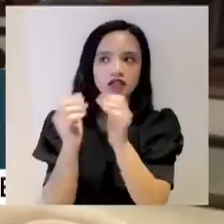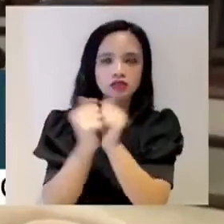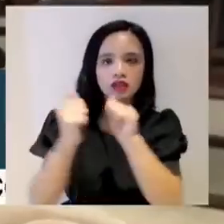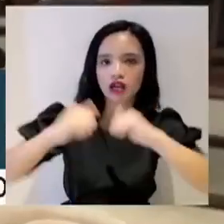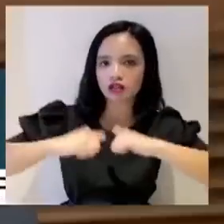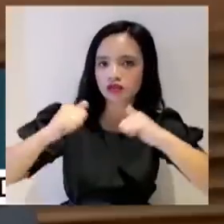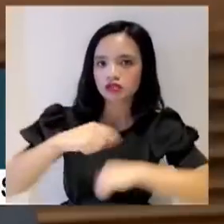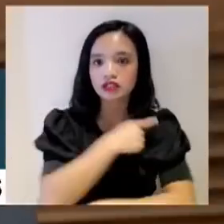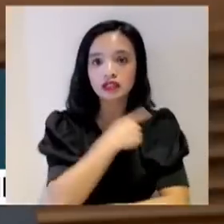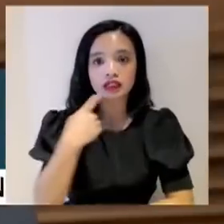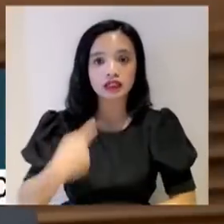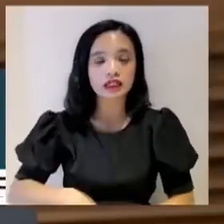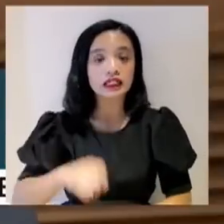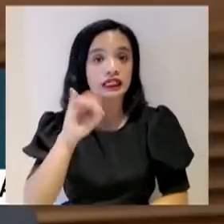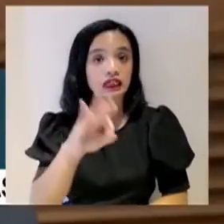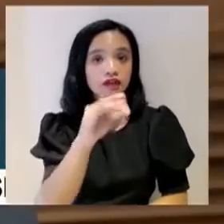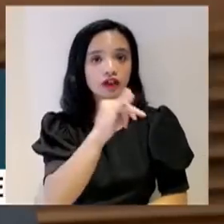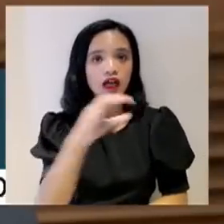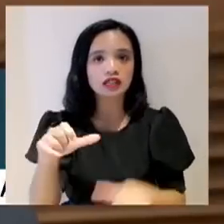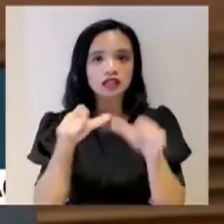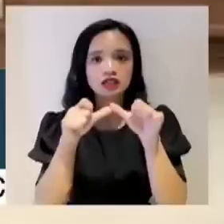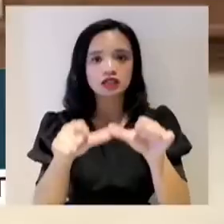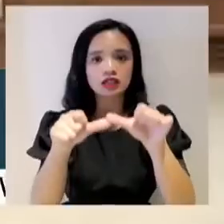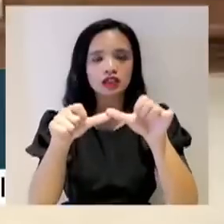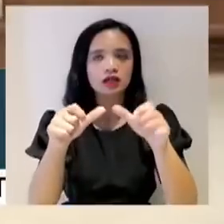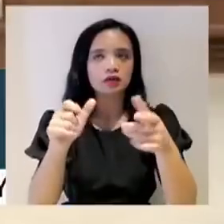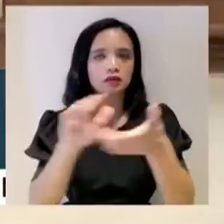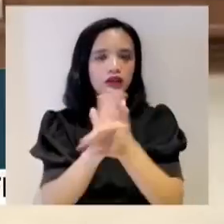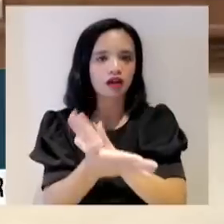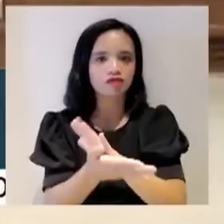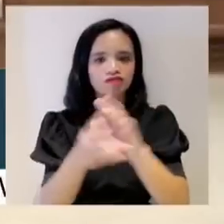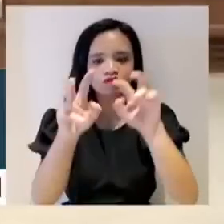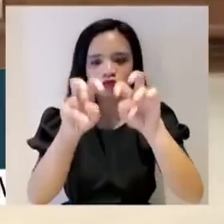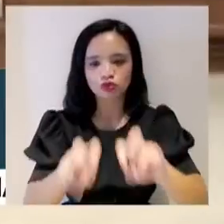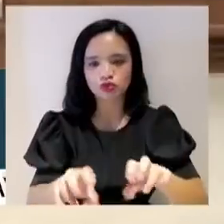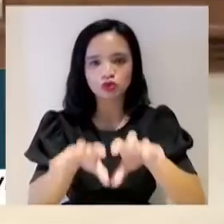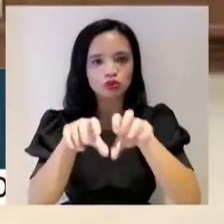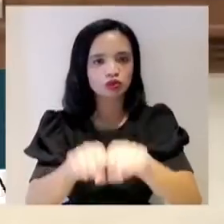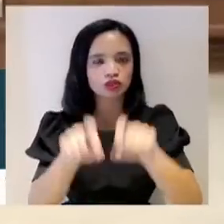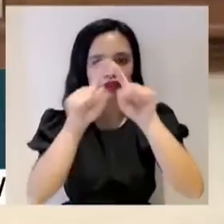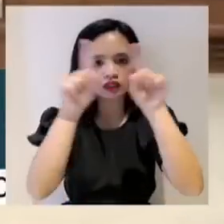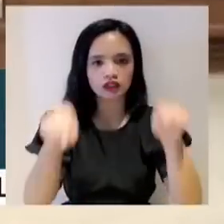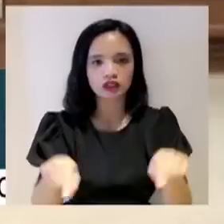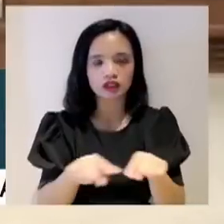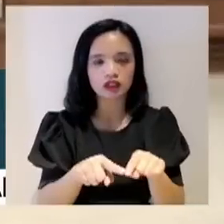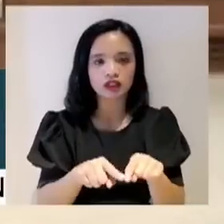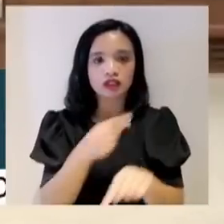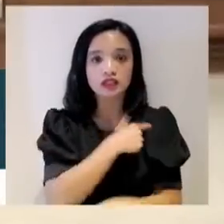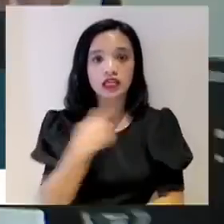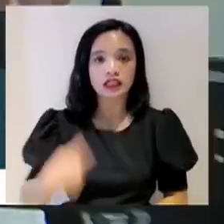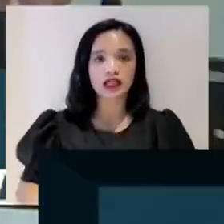ICC investigation lead to an arrest warrant against him. China is not a member of the ICC.